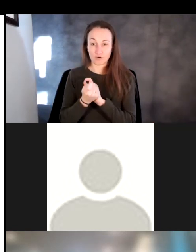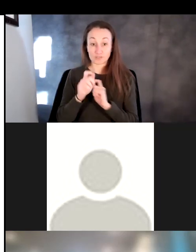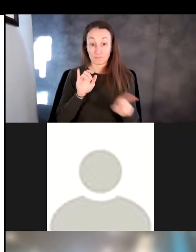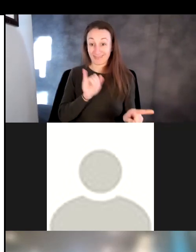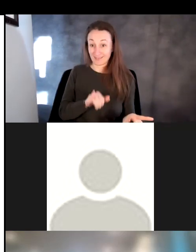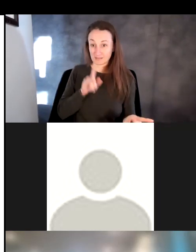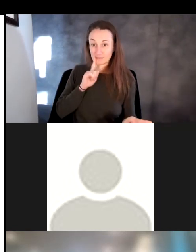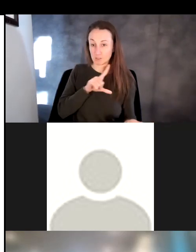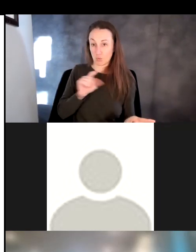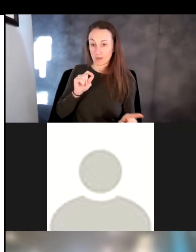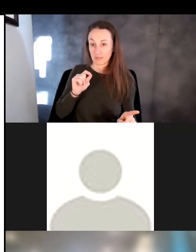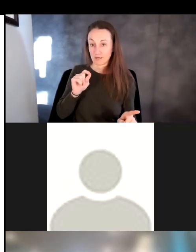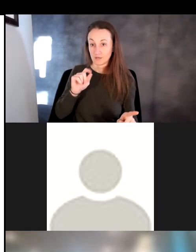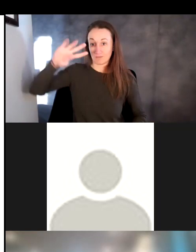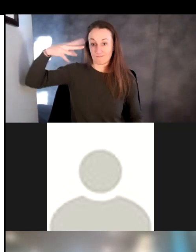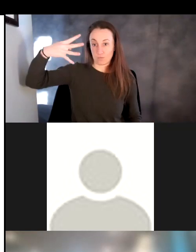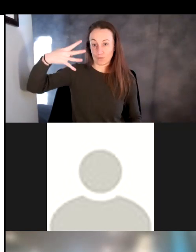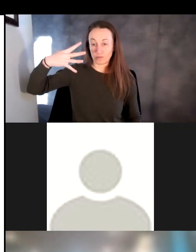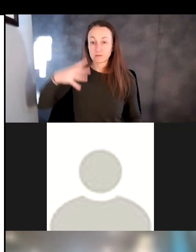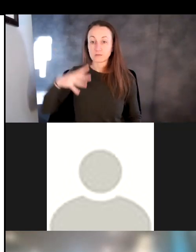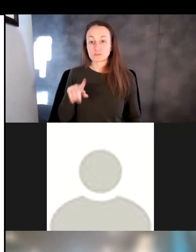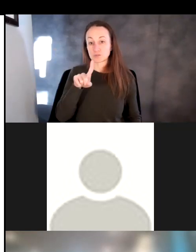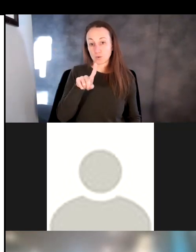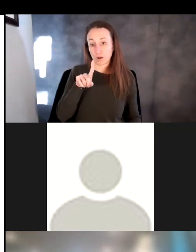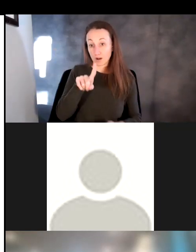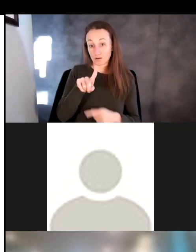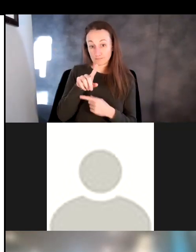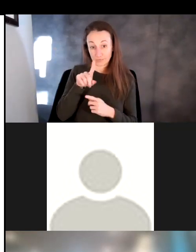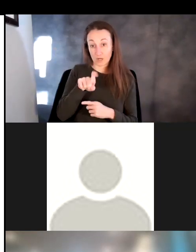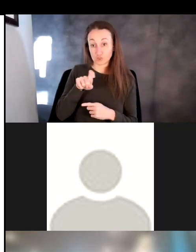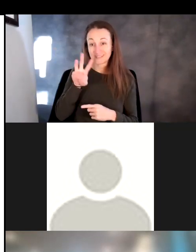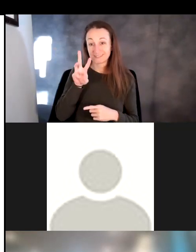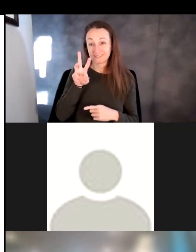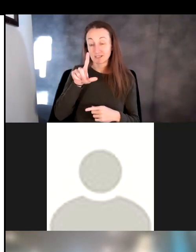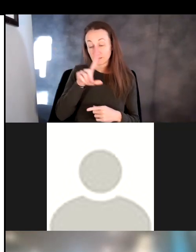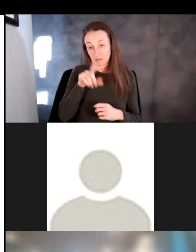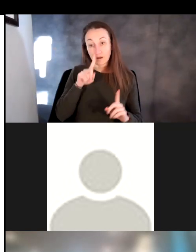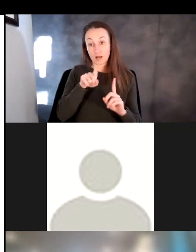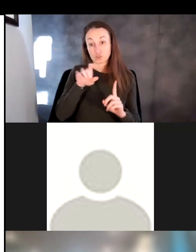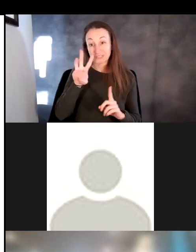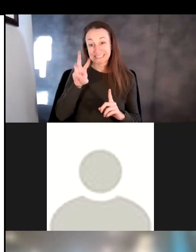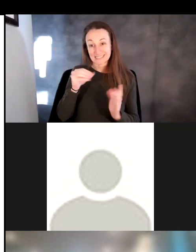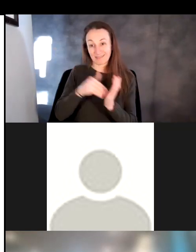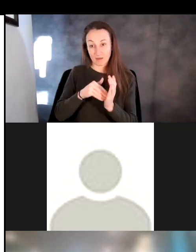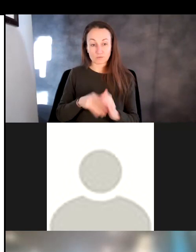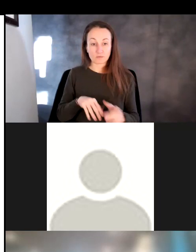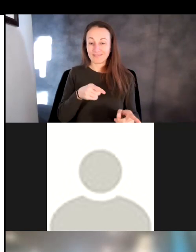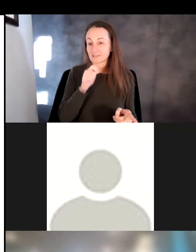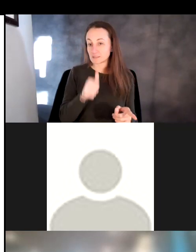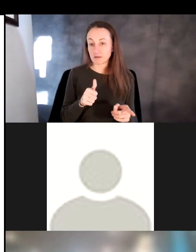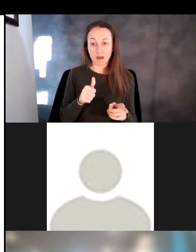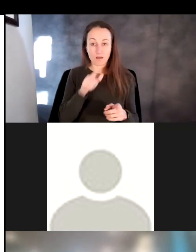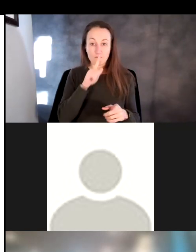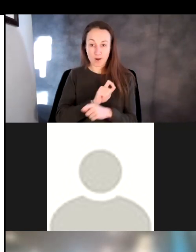so 160,000. So in most cases, this is not practical, which is why we rely on this, but we would like to be